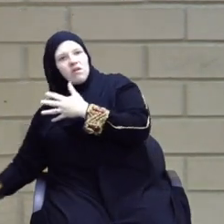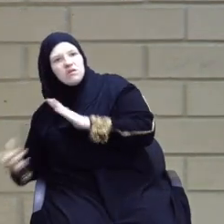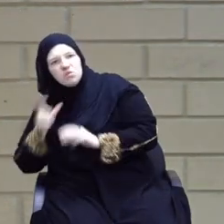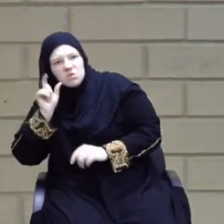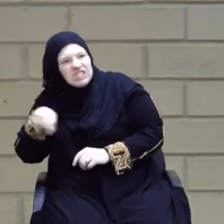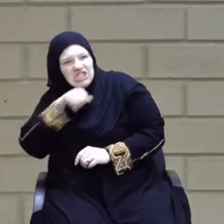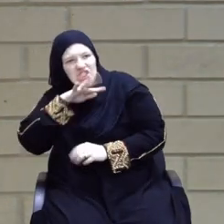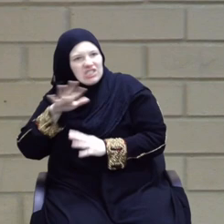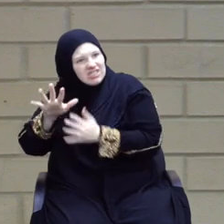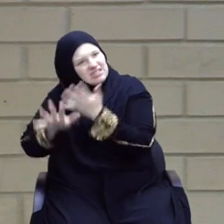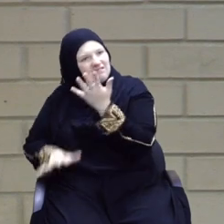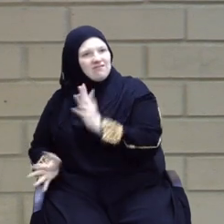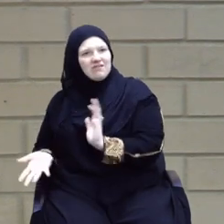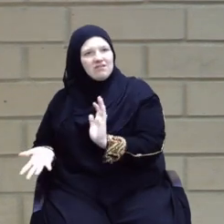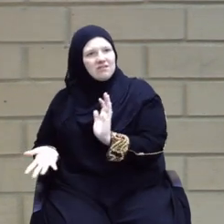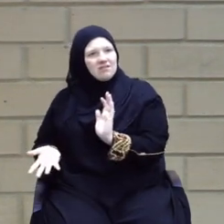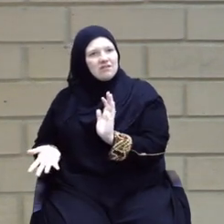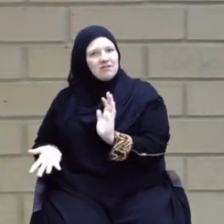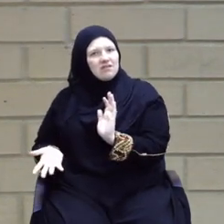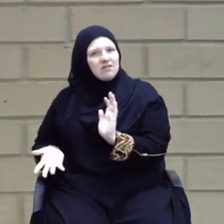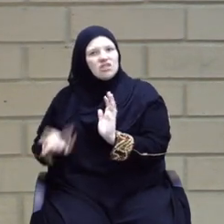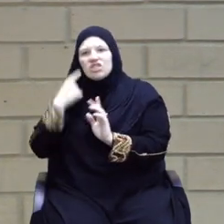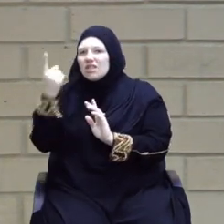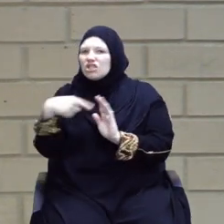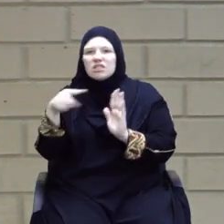negatives. Now,